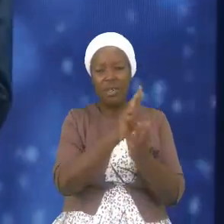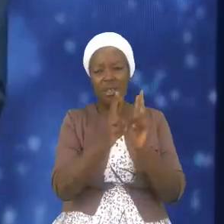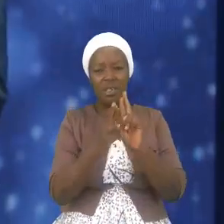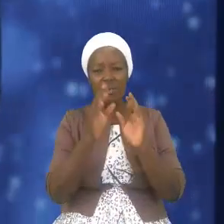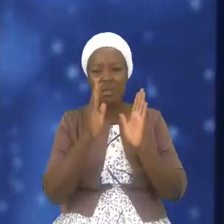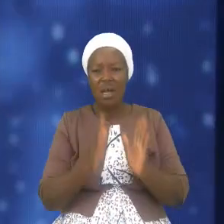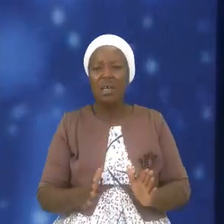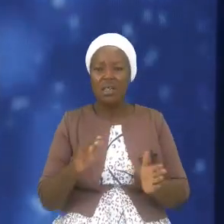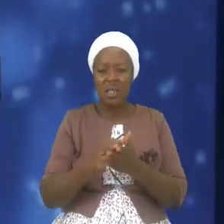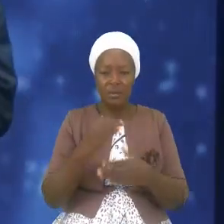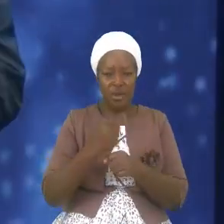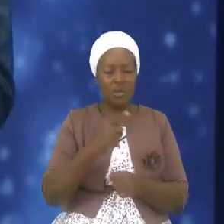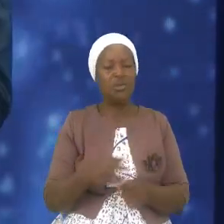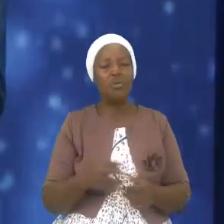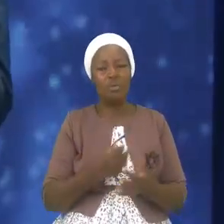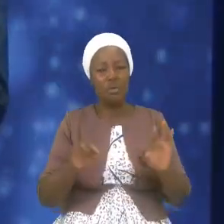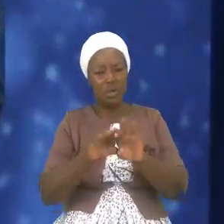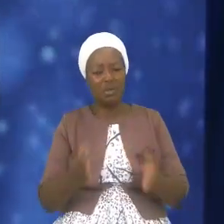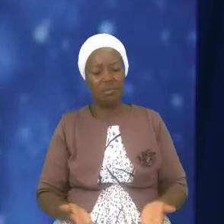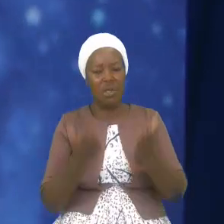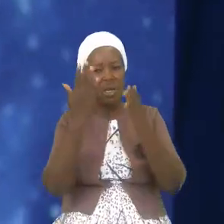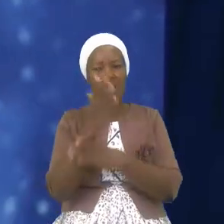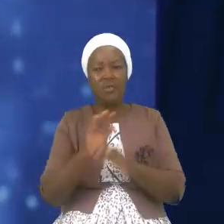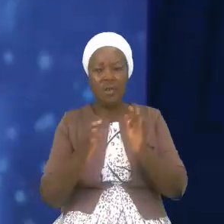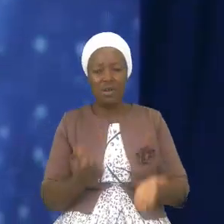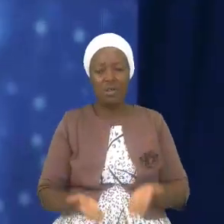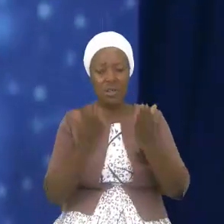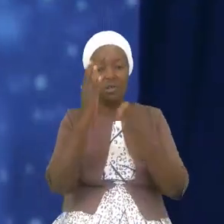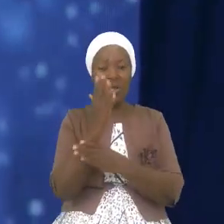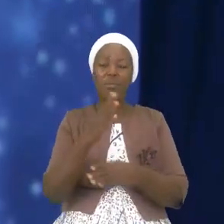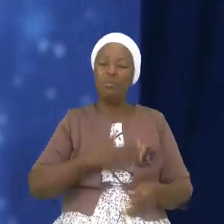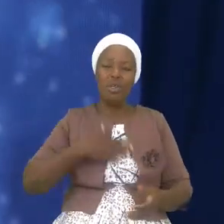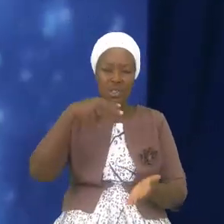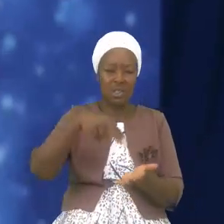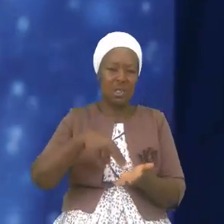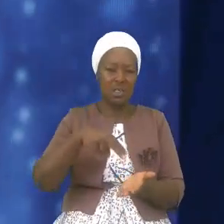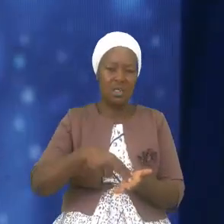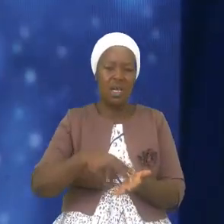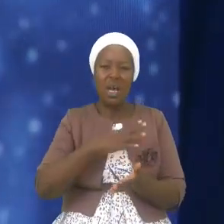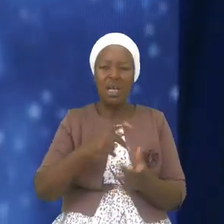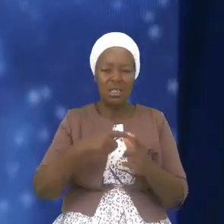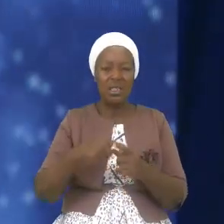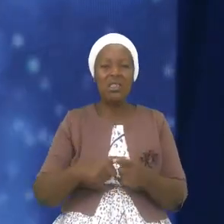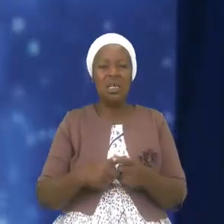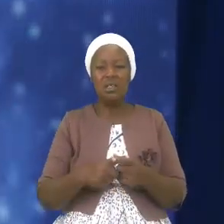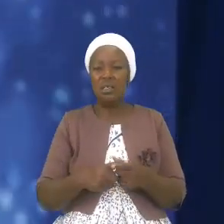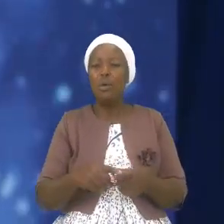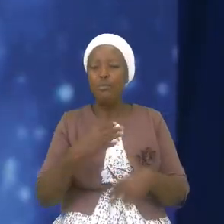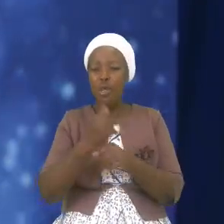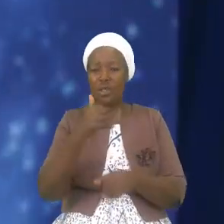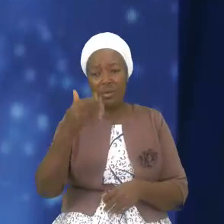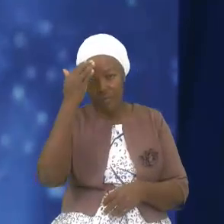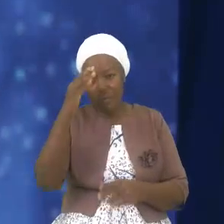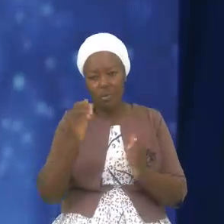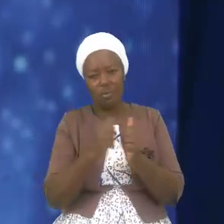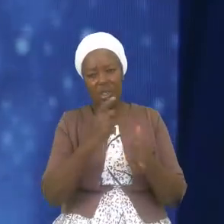hand, please stand up and identify yourself to the Lord. God bless you there. God bless you there. You want to be worthy of heaven. You